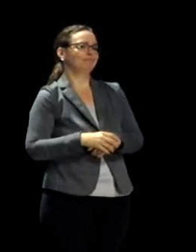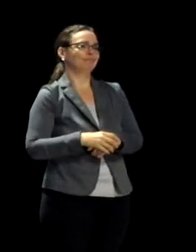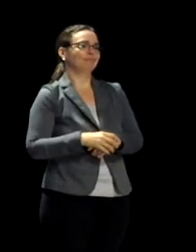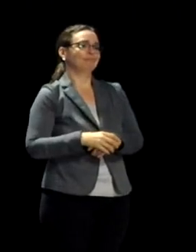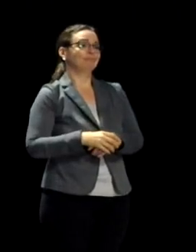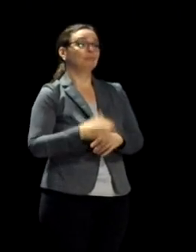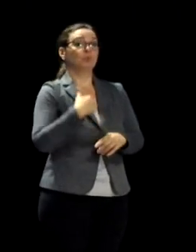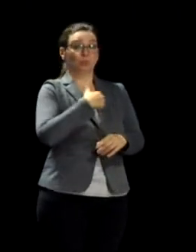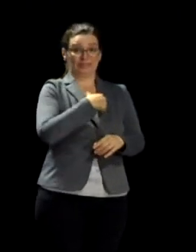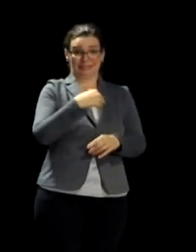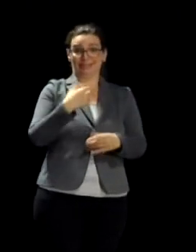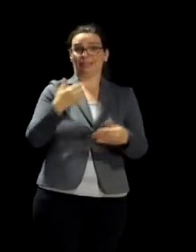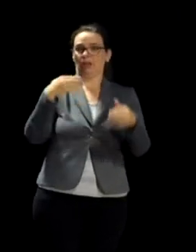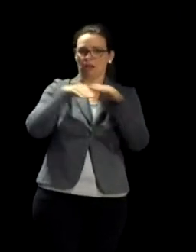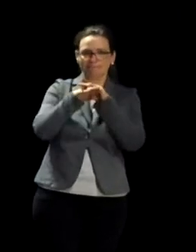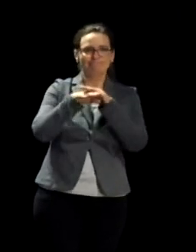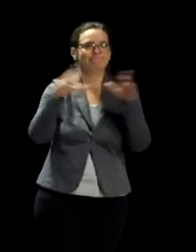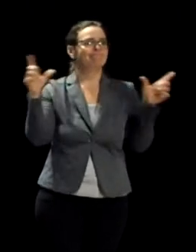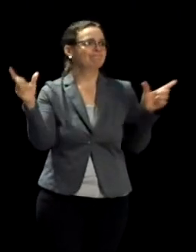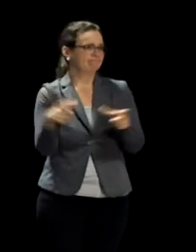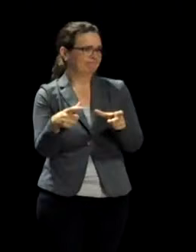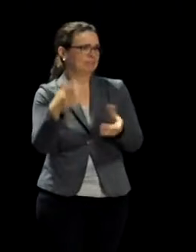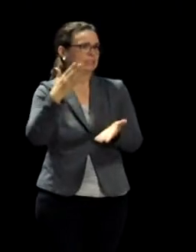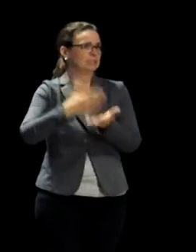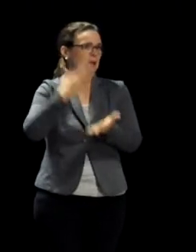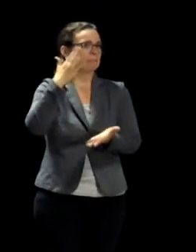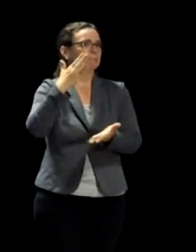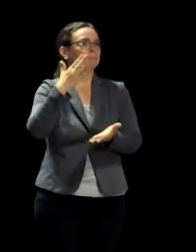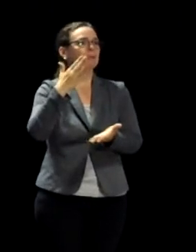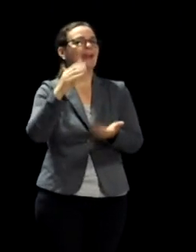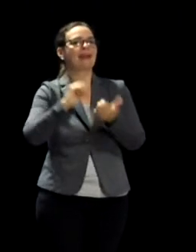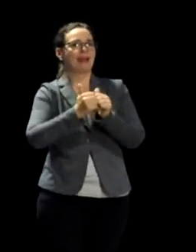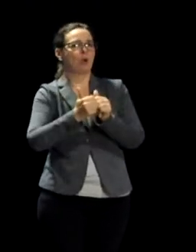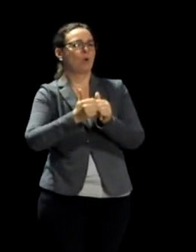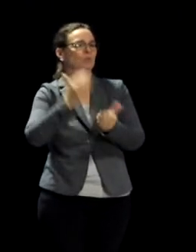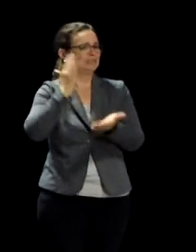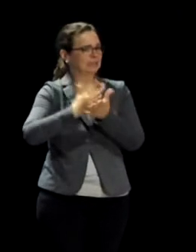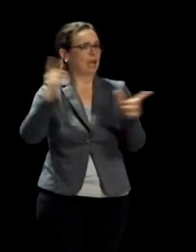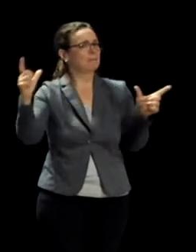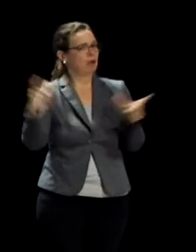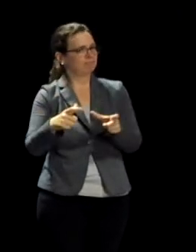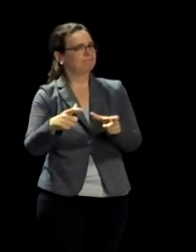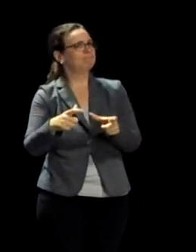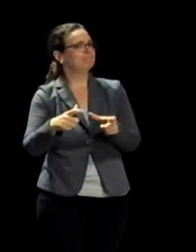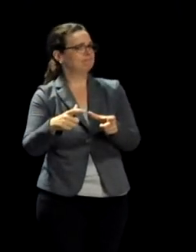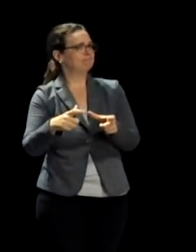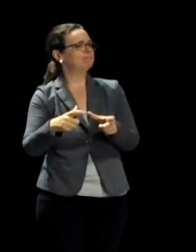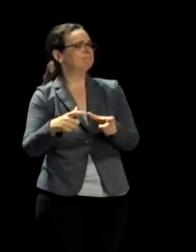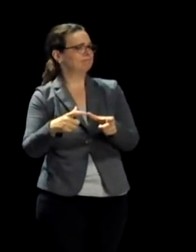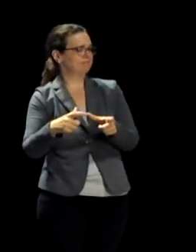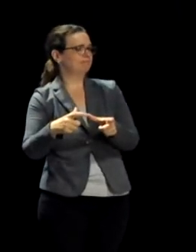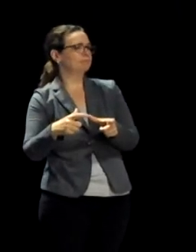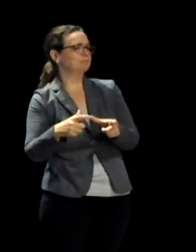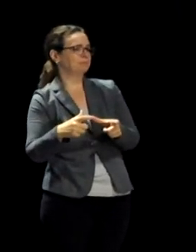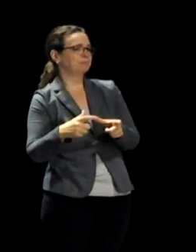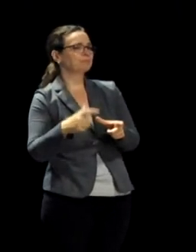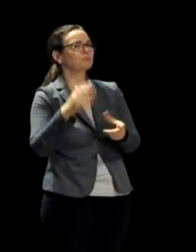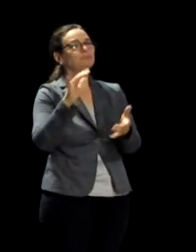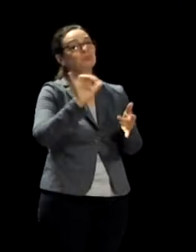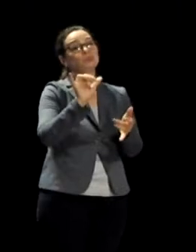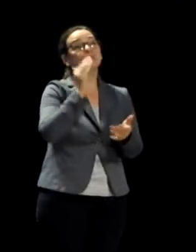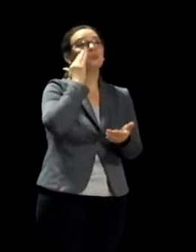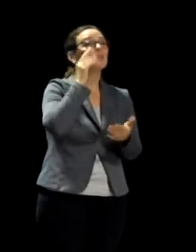gets really, really good. It's more random. We'll have some travel. We know that's going to happen. And we knew